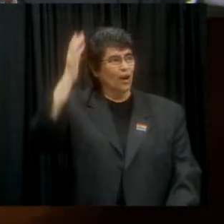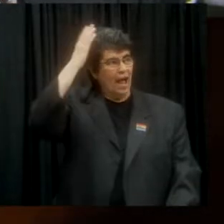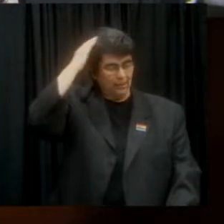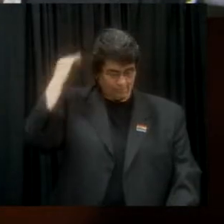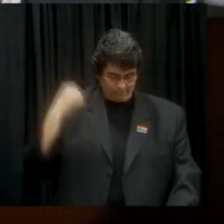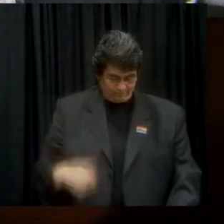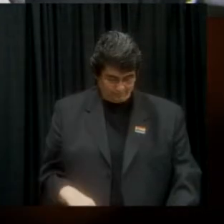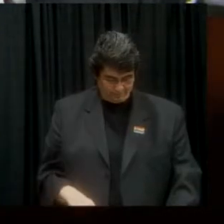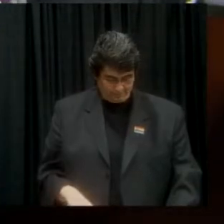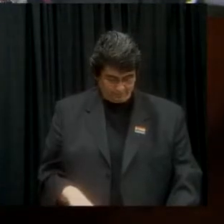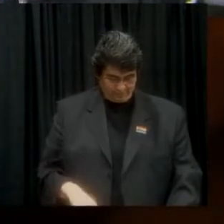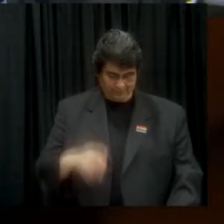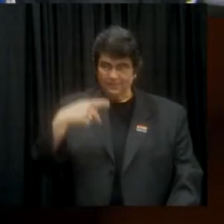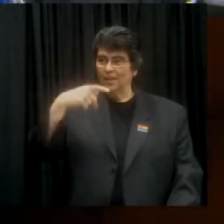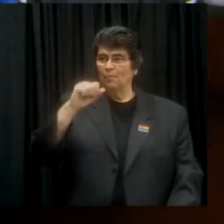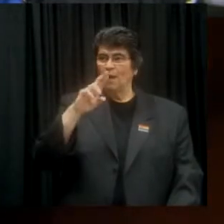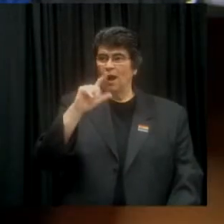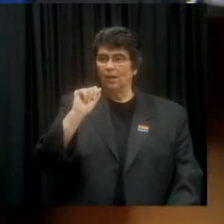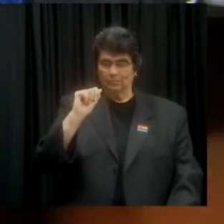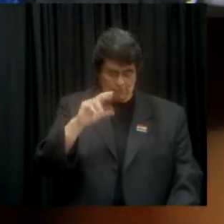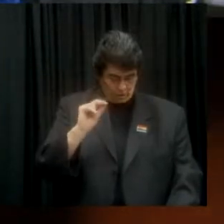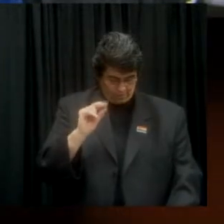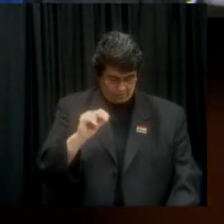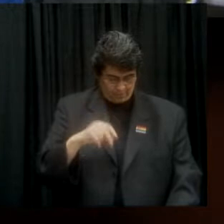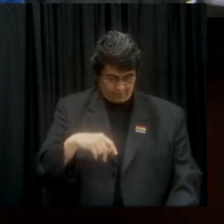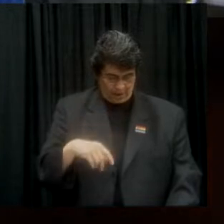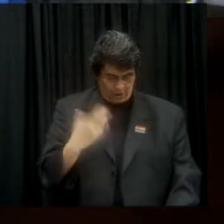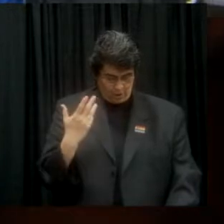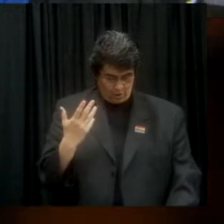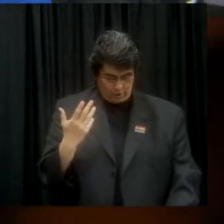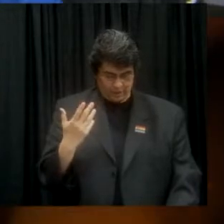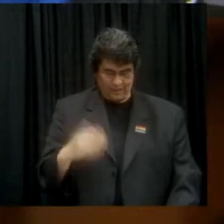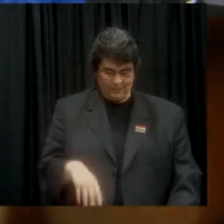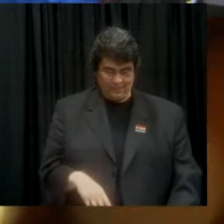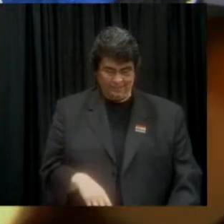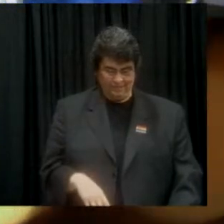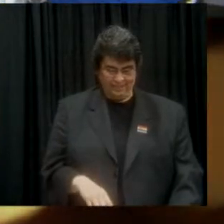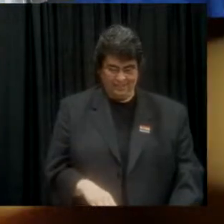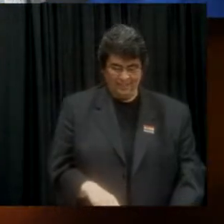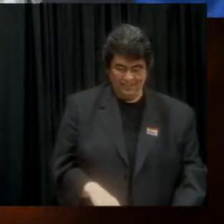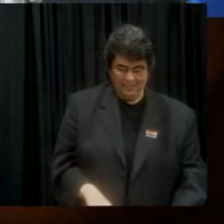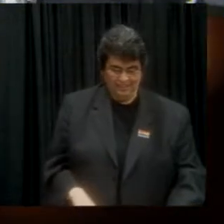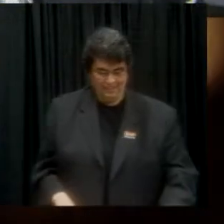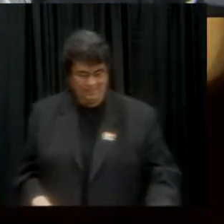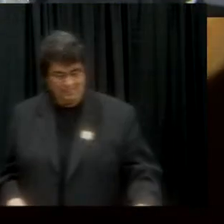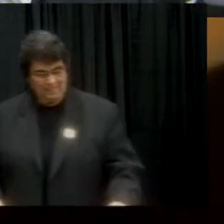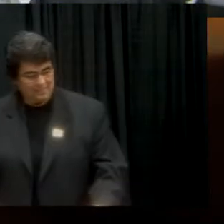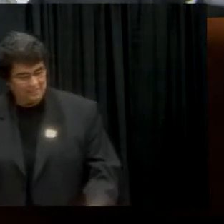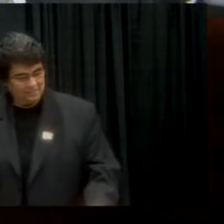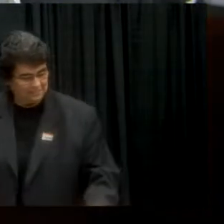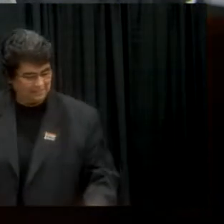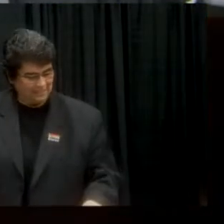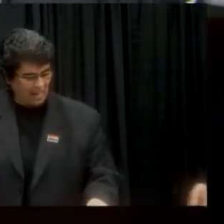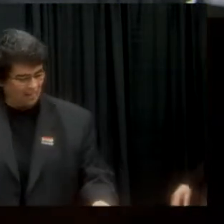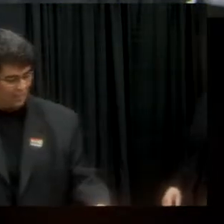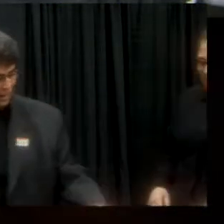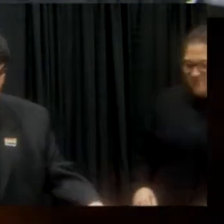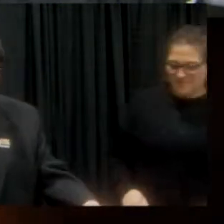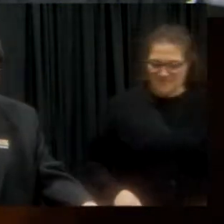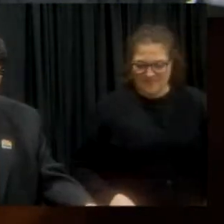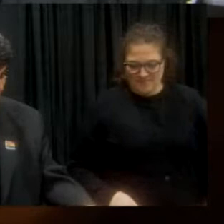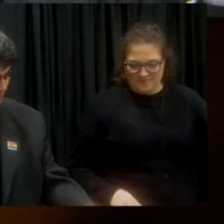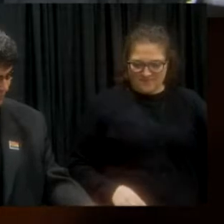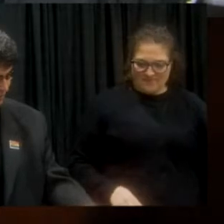Paula Celluini. Okay, I'm back. You got it? Sine. Pearl